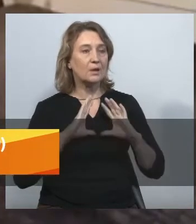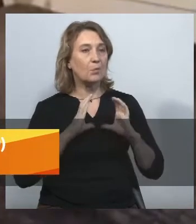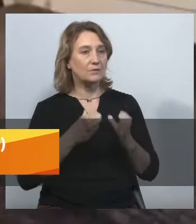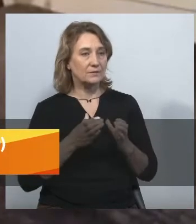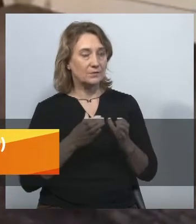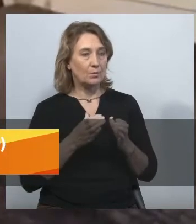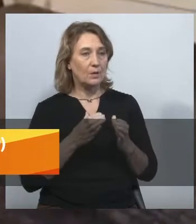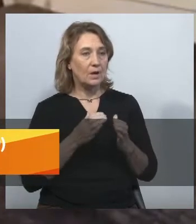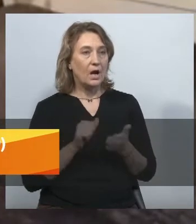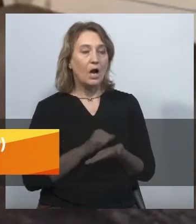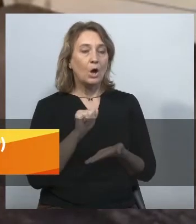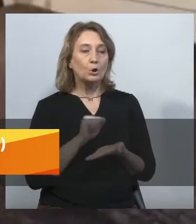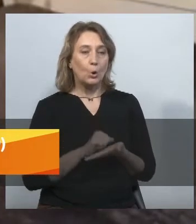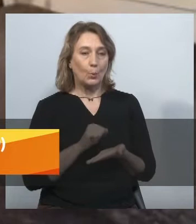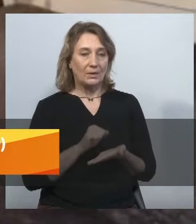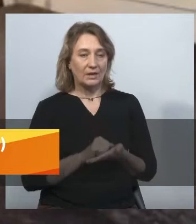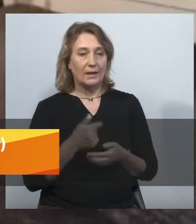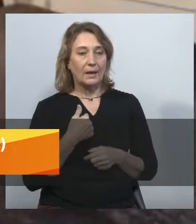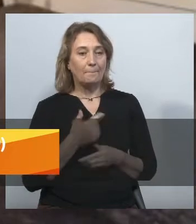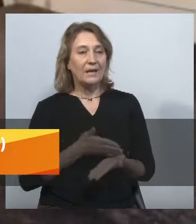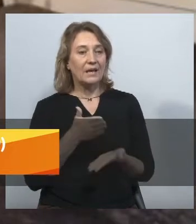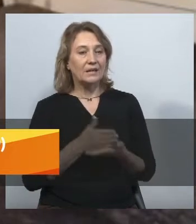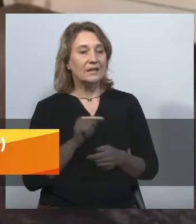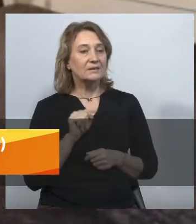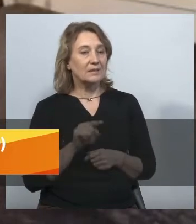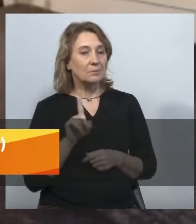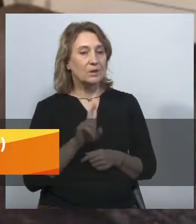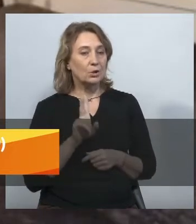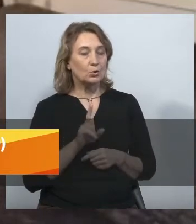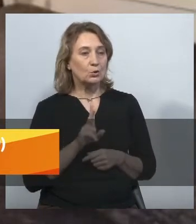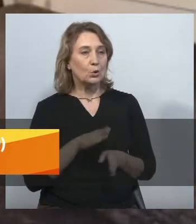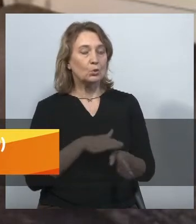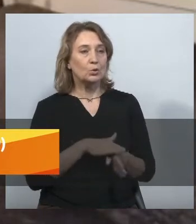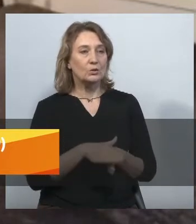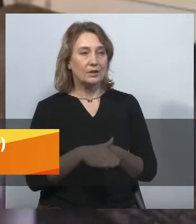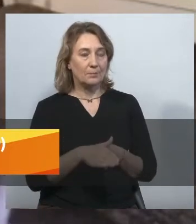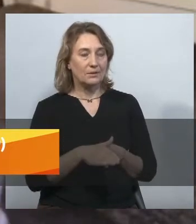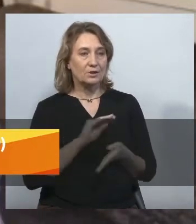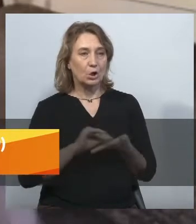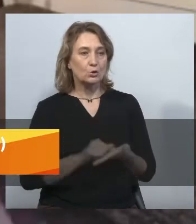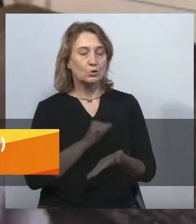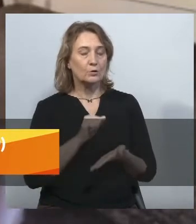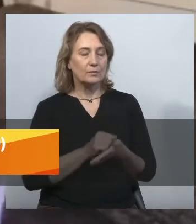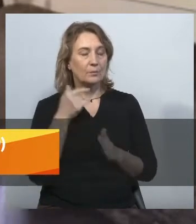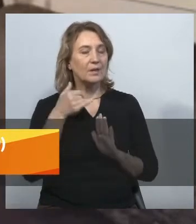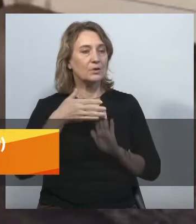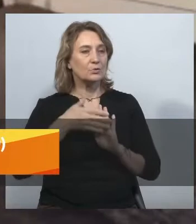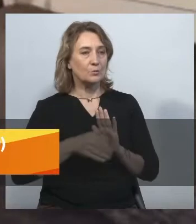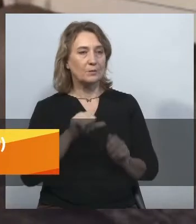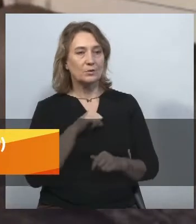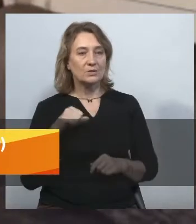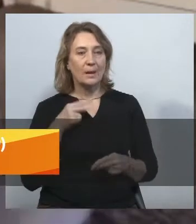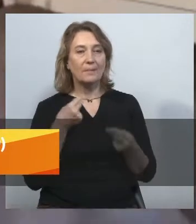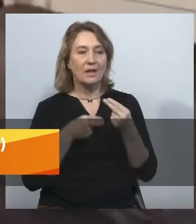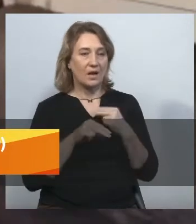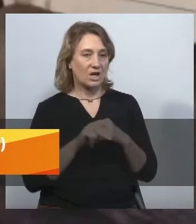are committed to the principles of journalism understand that to the greatest extent possible,